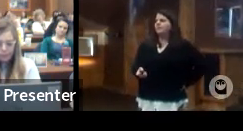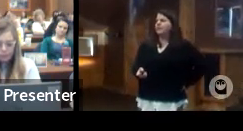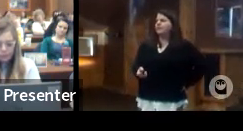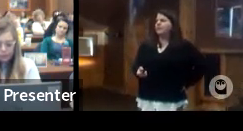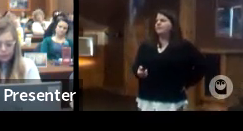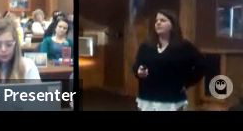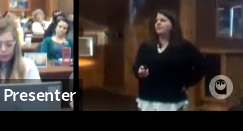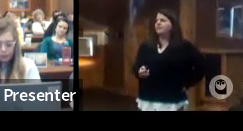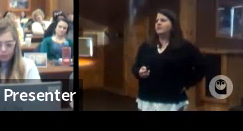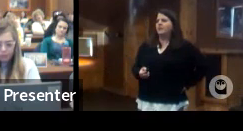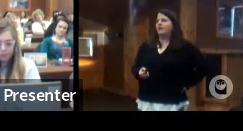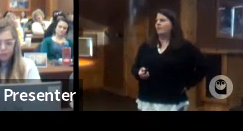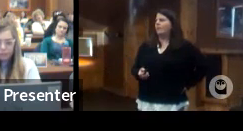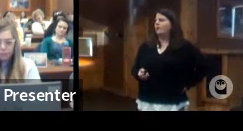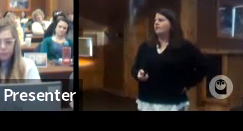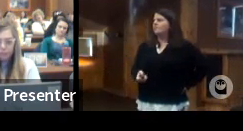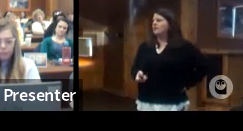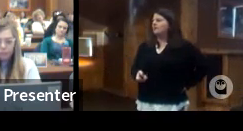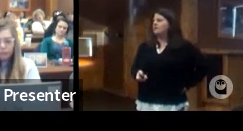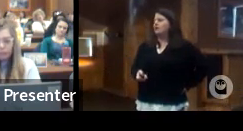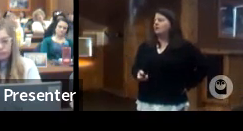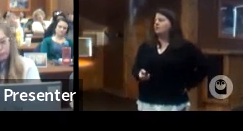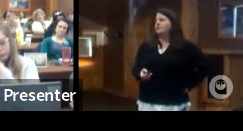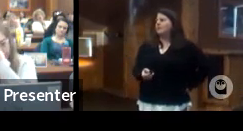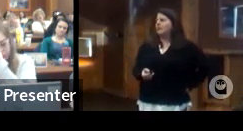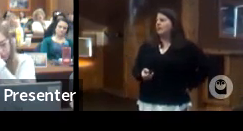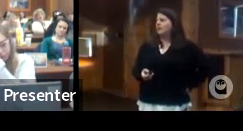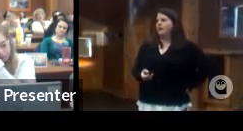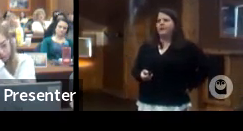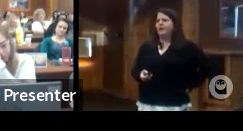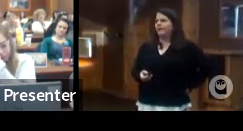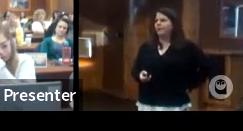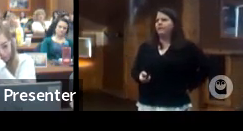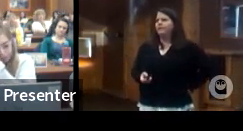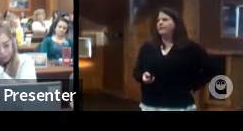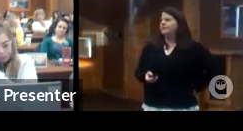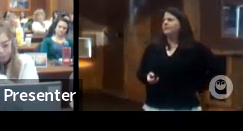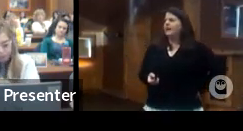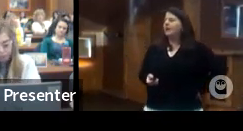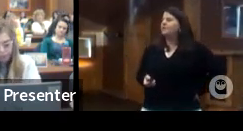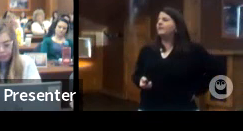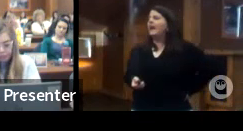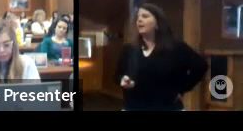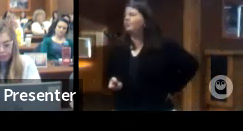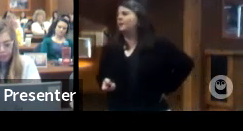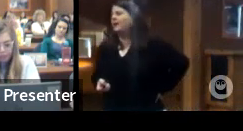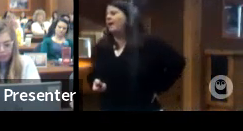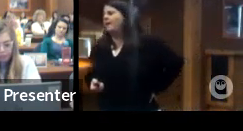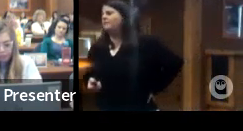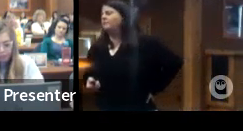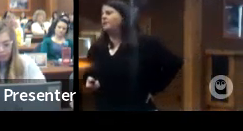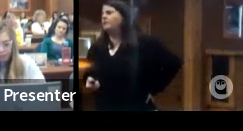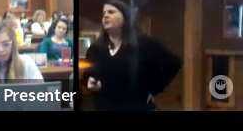injuries on domestic violence cases? No. Does that mean that there's not a risk of lethality? No. Right? On the lap,